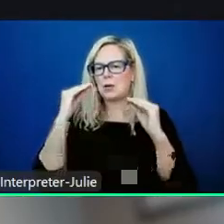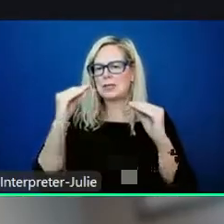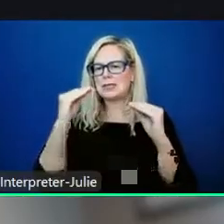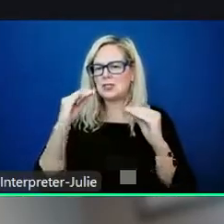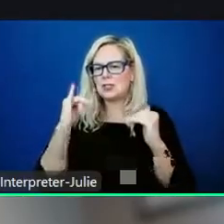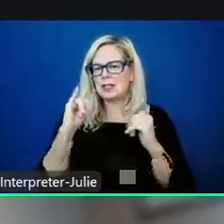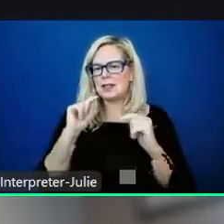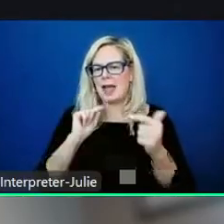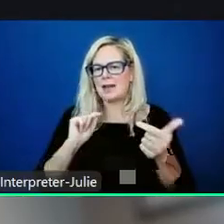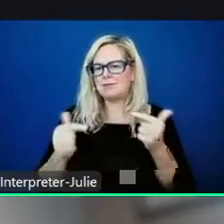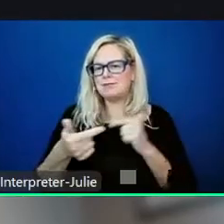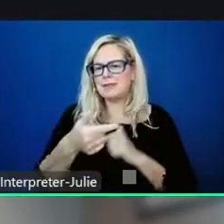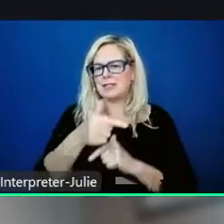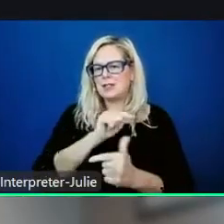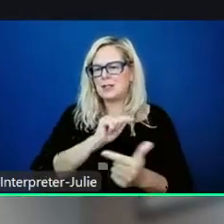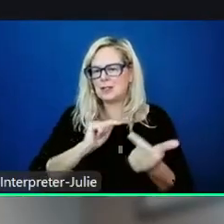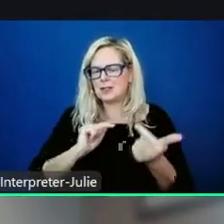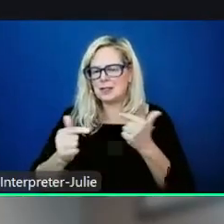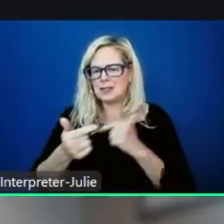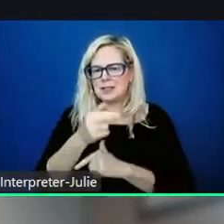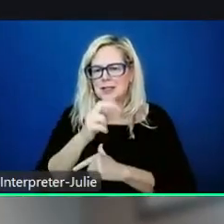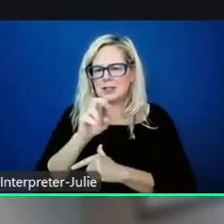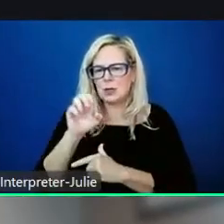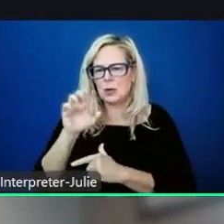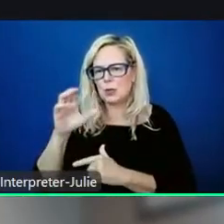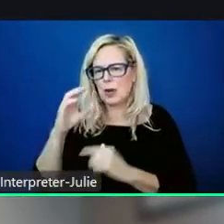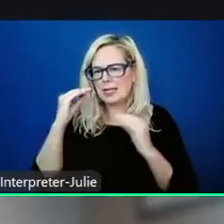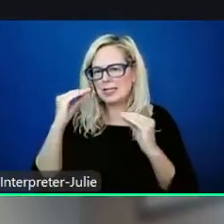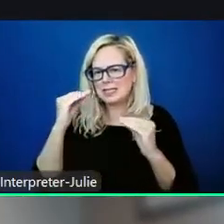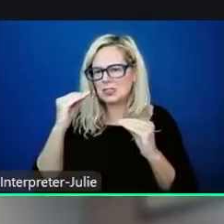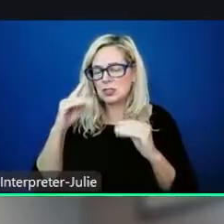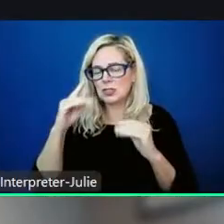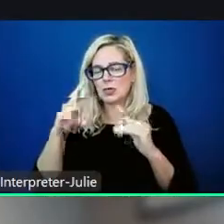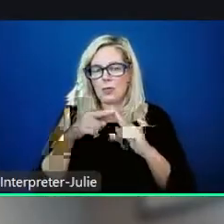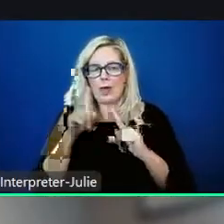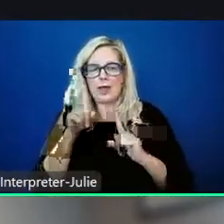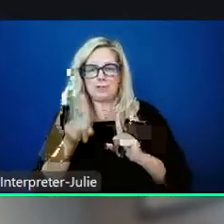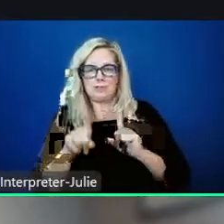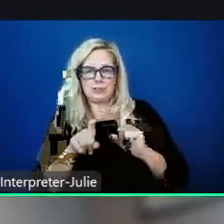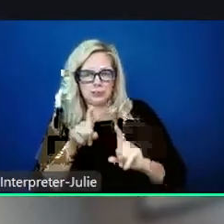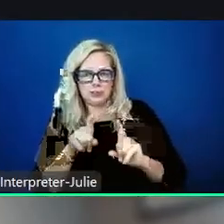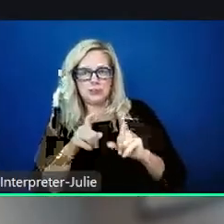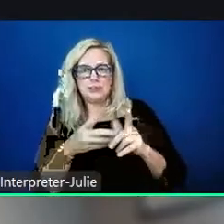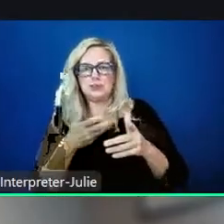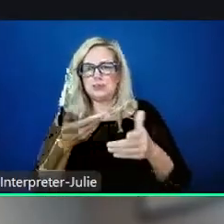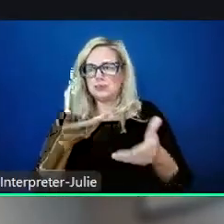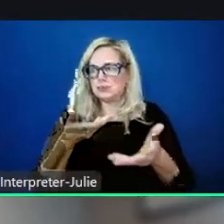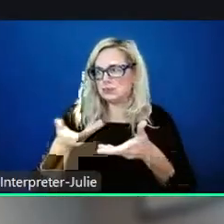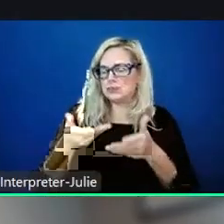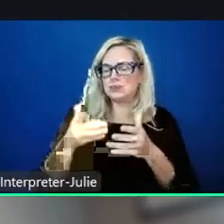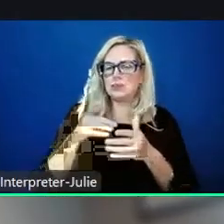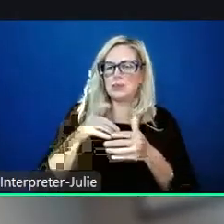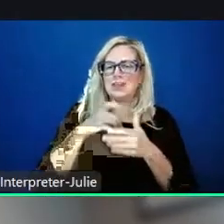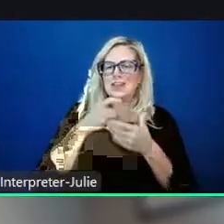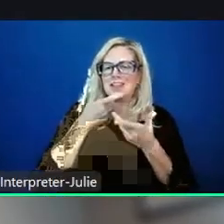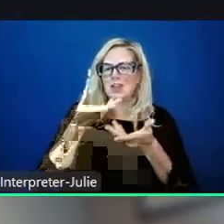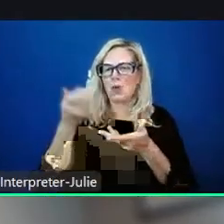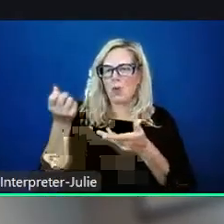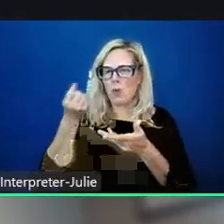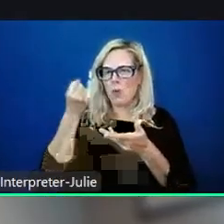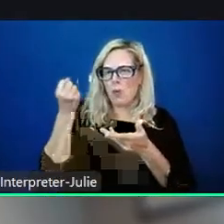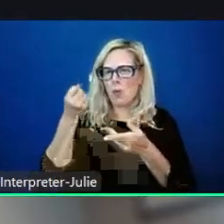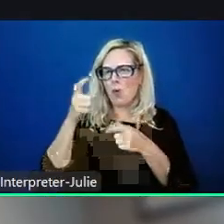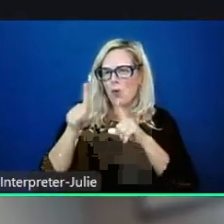of presentations. It's also really helpful to save all questions for the end of the presentation, not during it. Interruptions